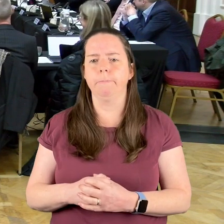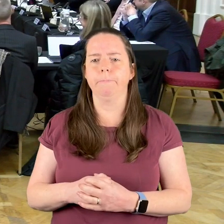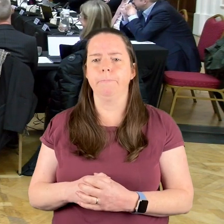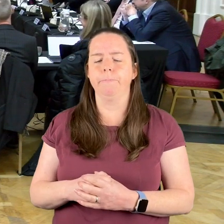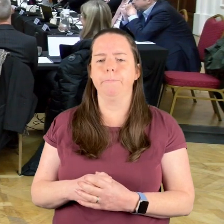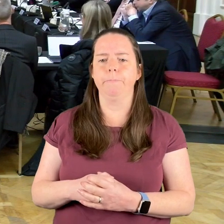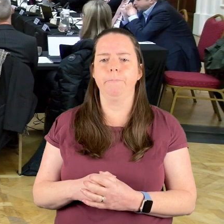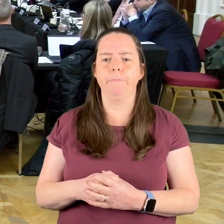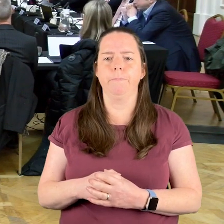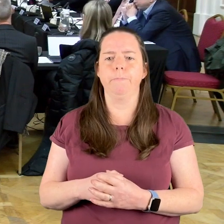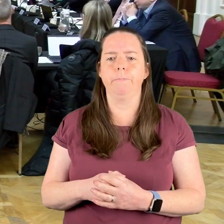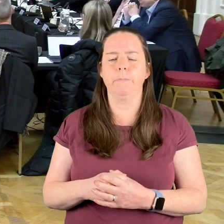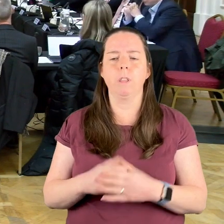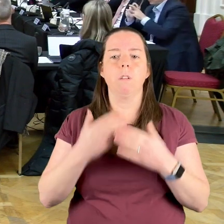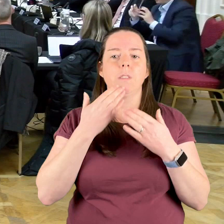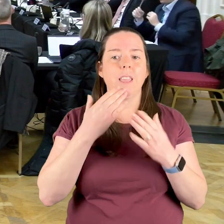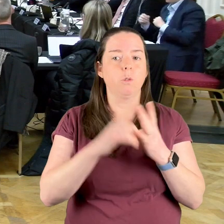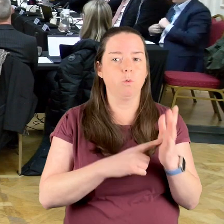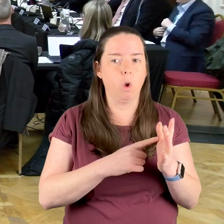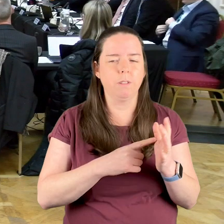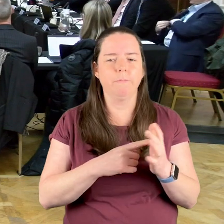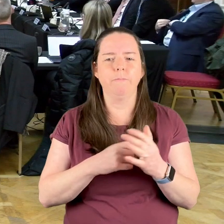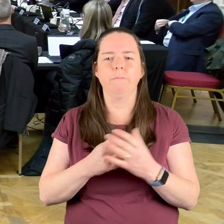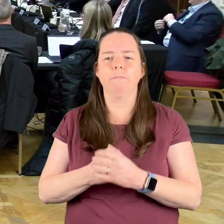Thank you, John.